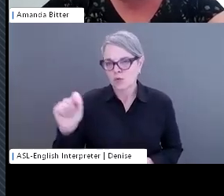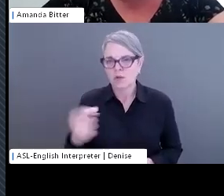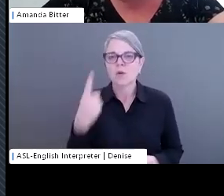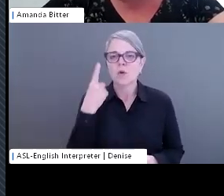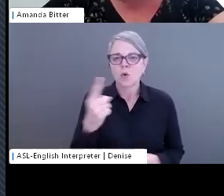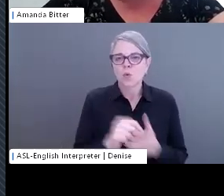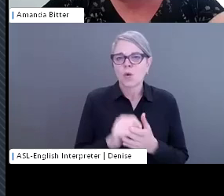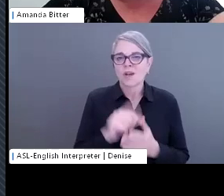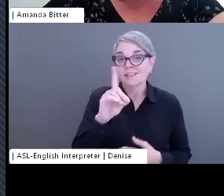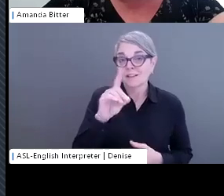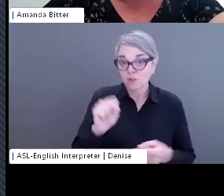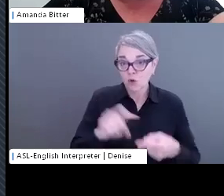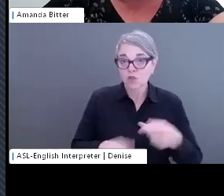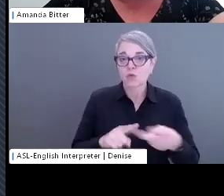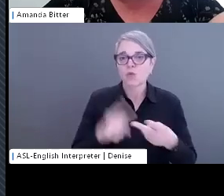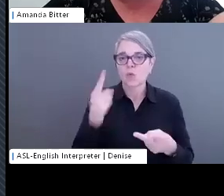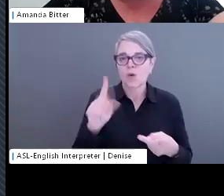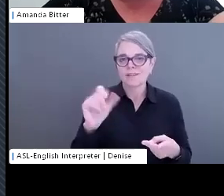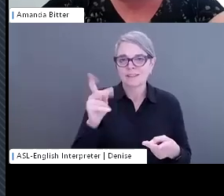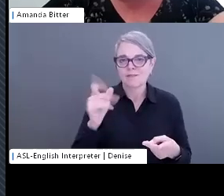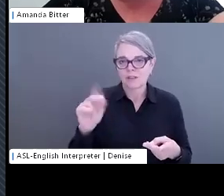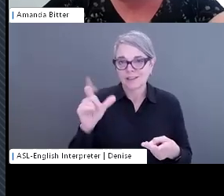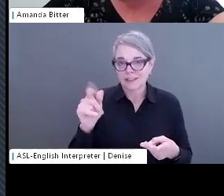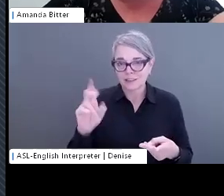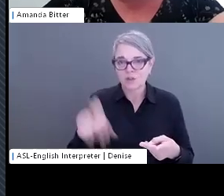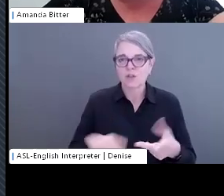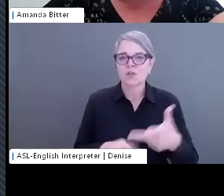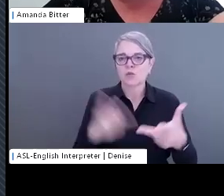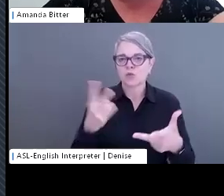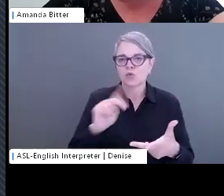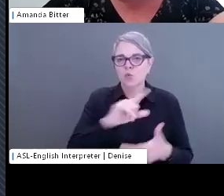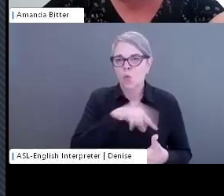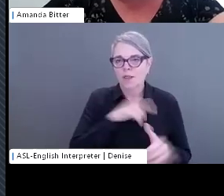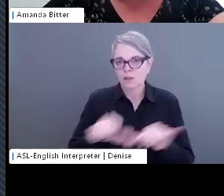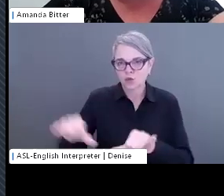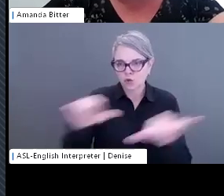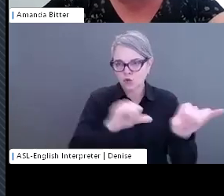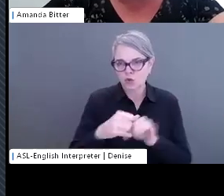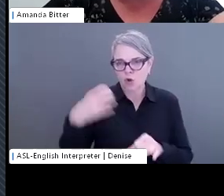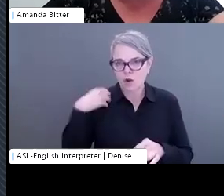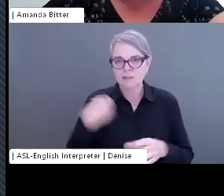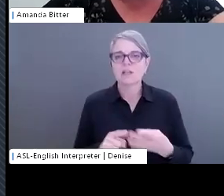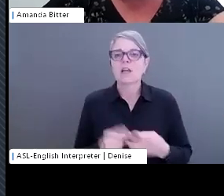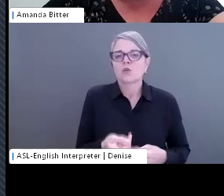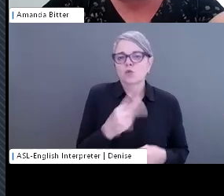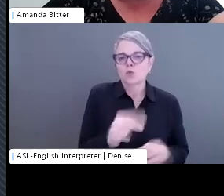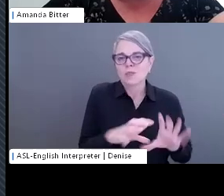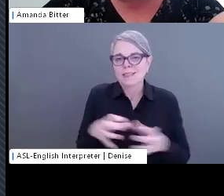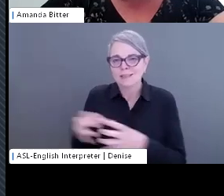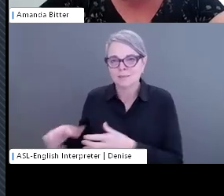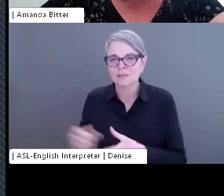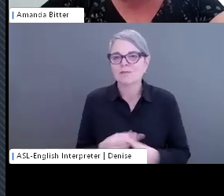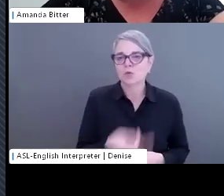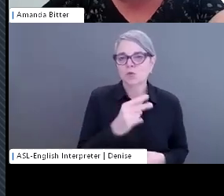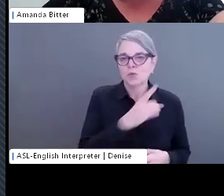liaison, two quality assurance review officers, and two teams with two detectives and 5 detective constables. We work